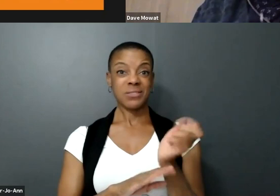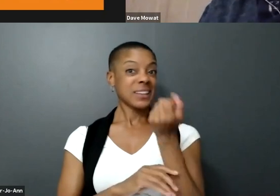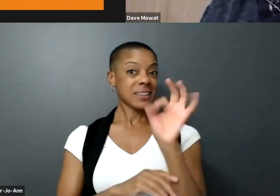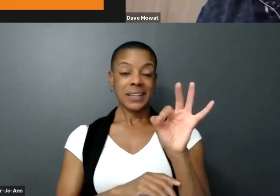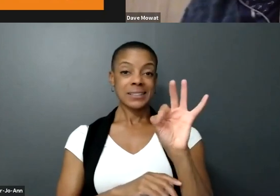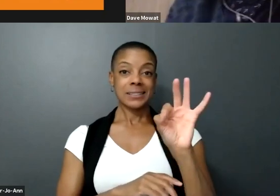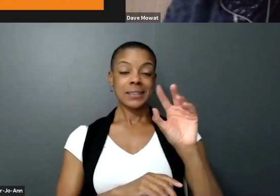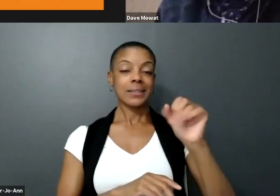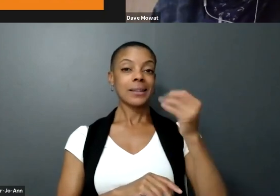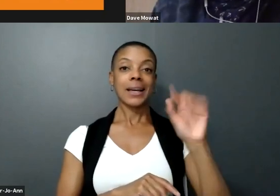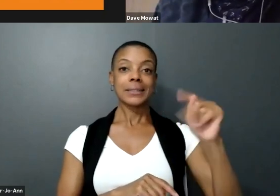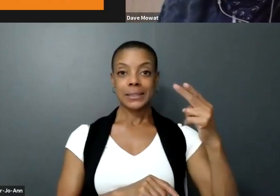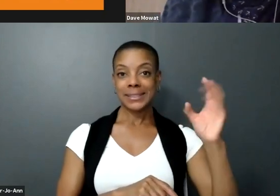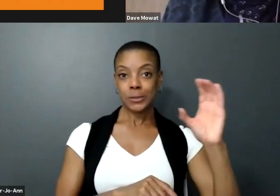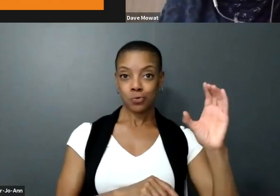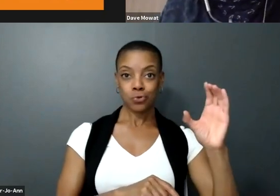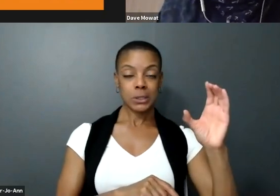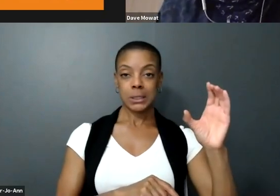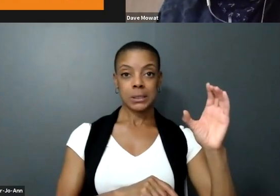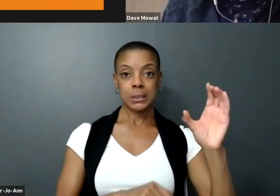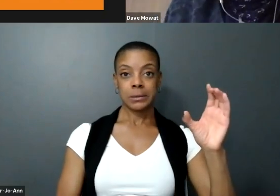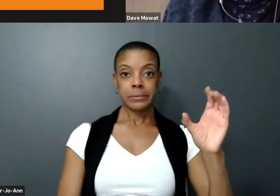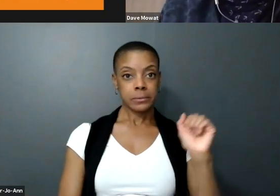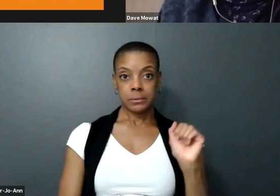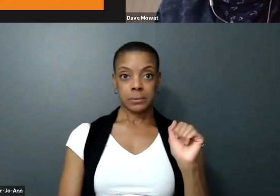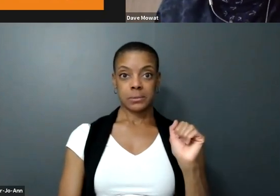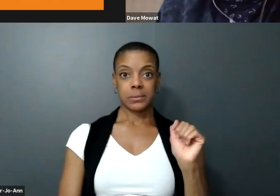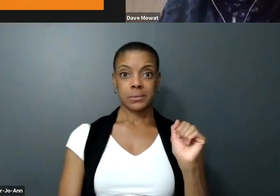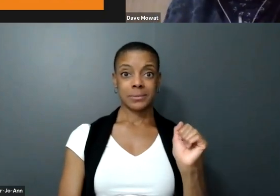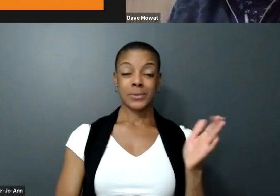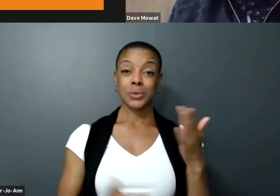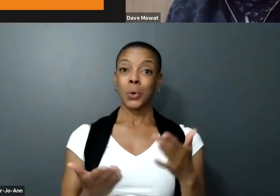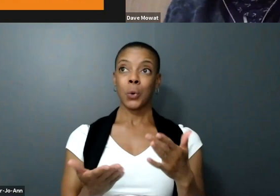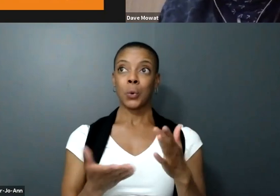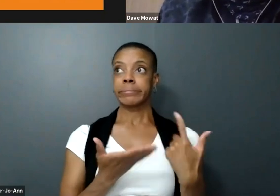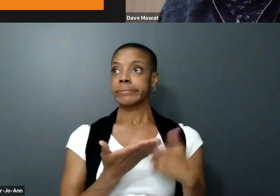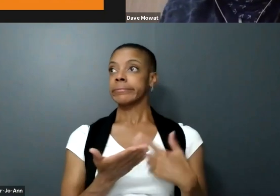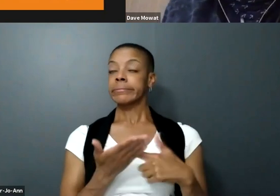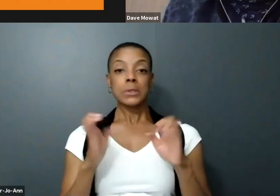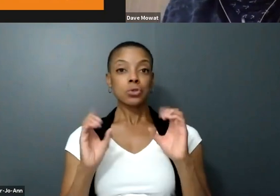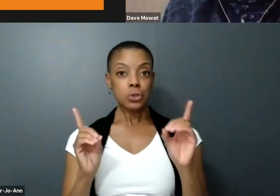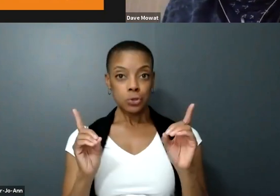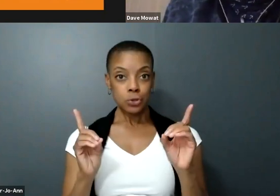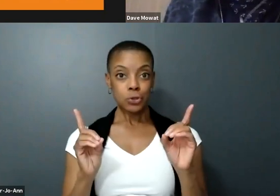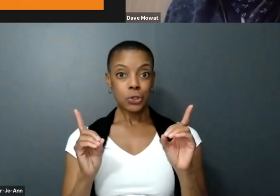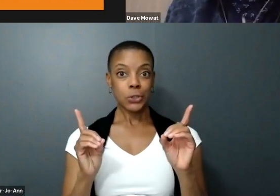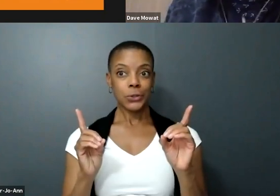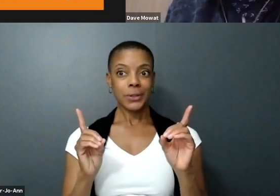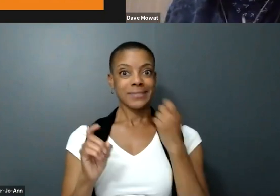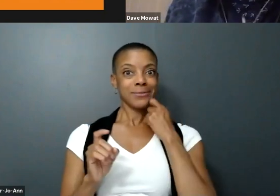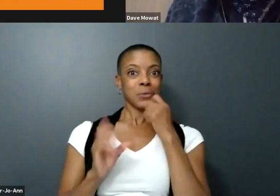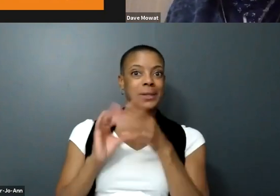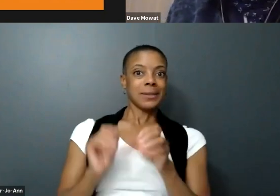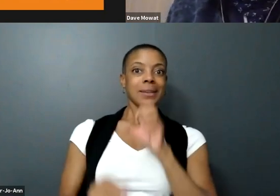You know, we our peoples, you talk about education, you talk about an 81-year-old woman getting her PhD.